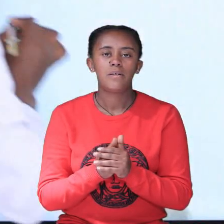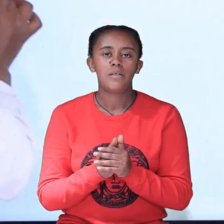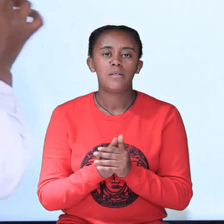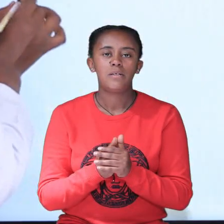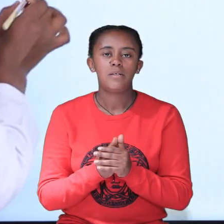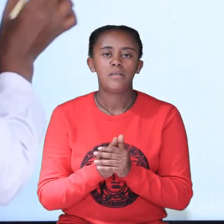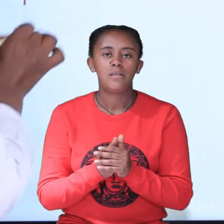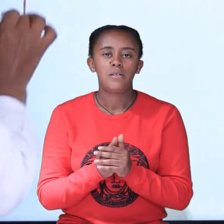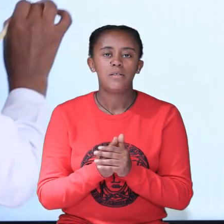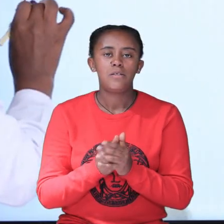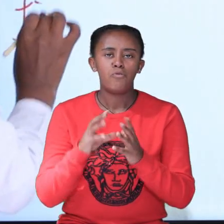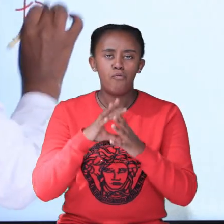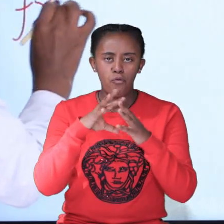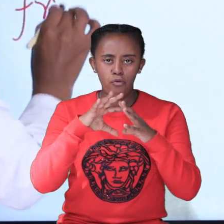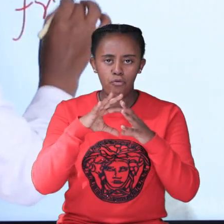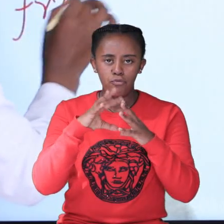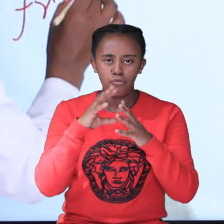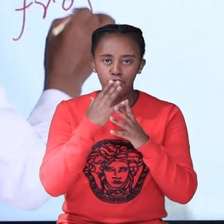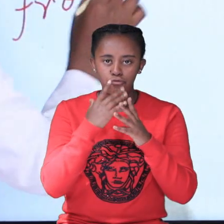frosted glass,